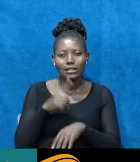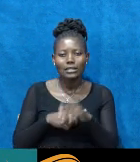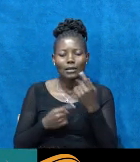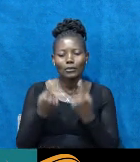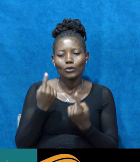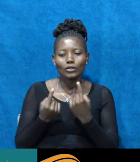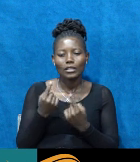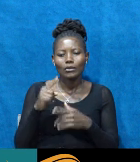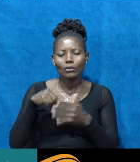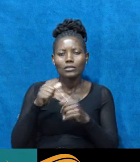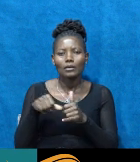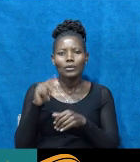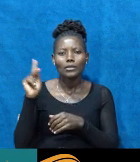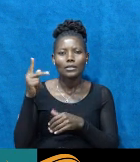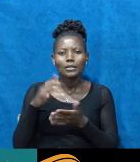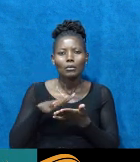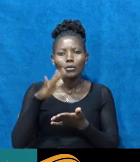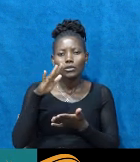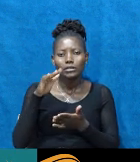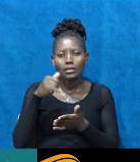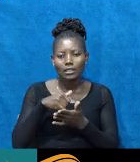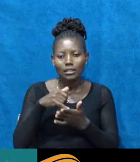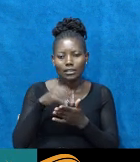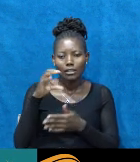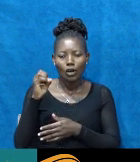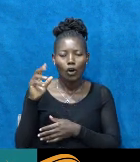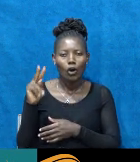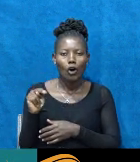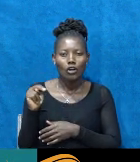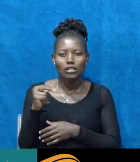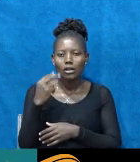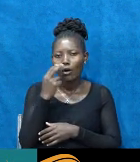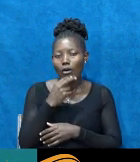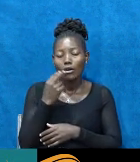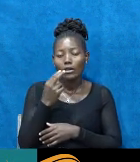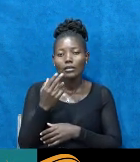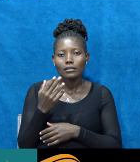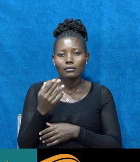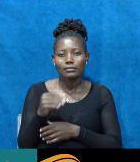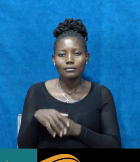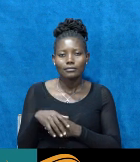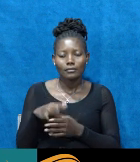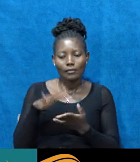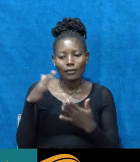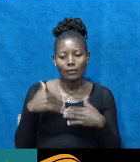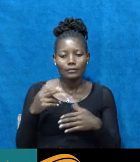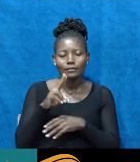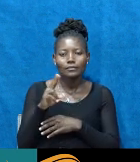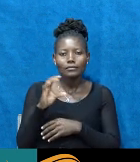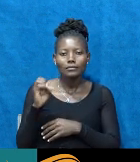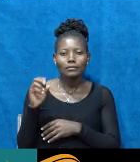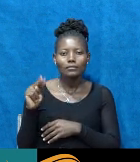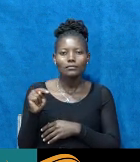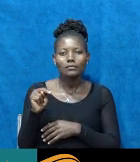mostly most people use corn oil here in Kenya. Okay. Thank you. Yes. Thank you very much. I really enjoyed